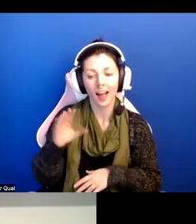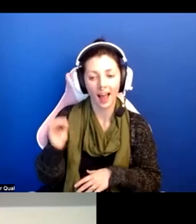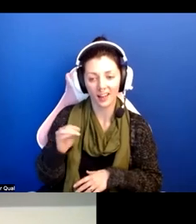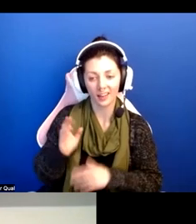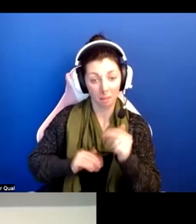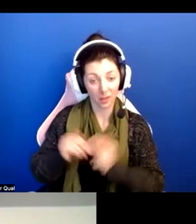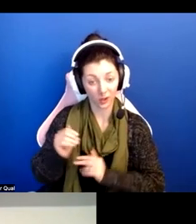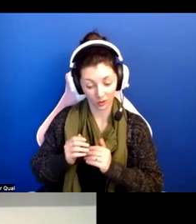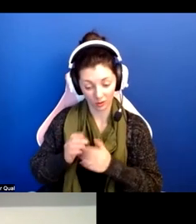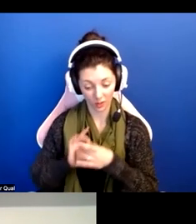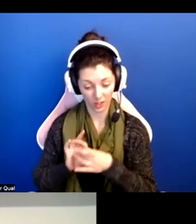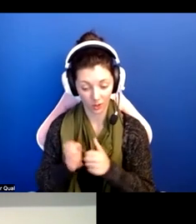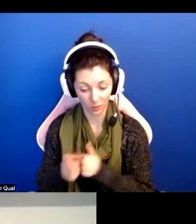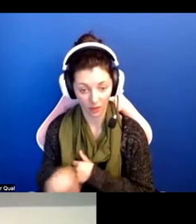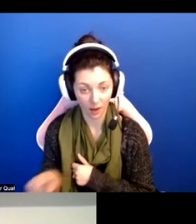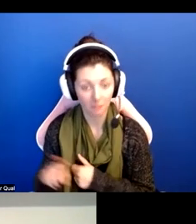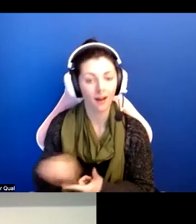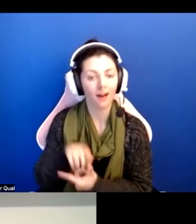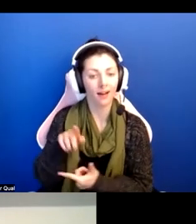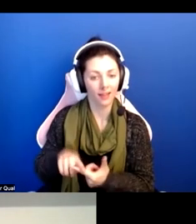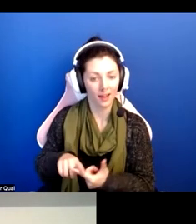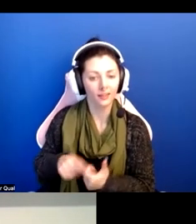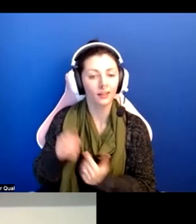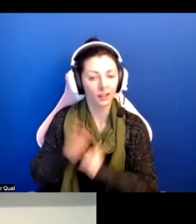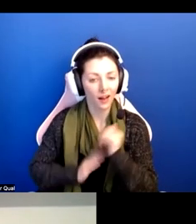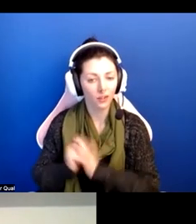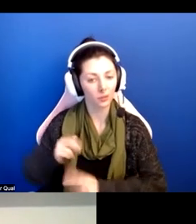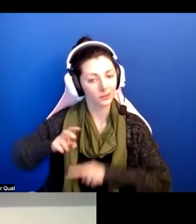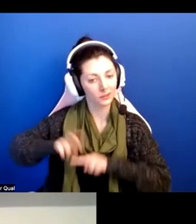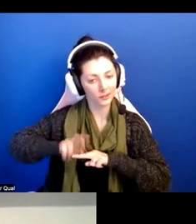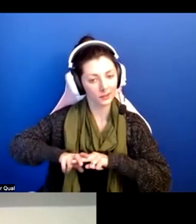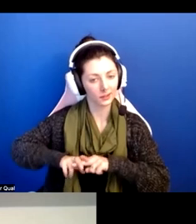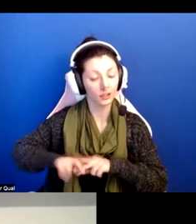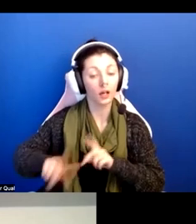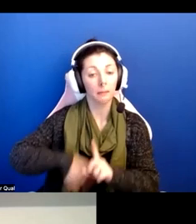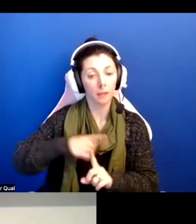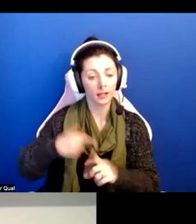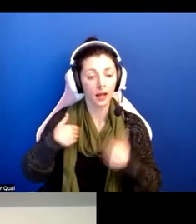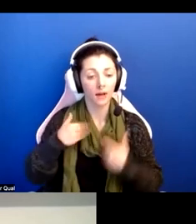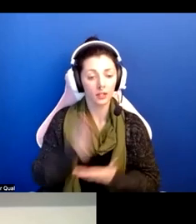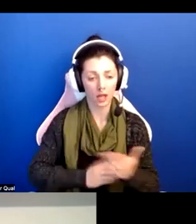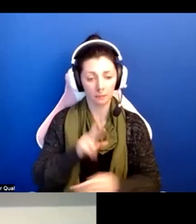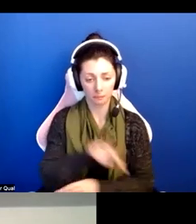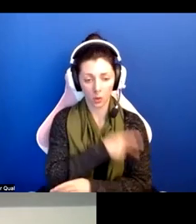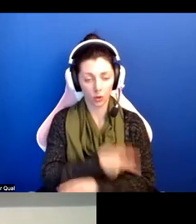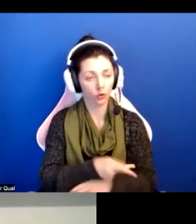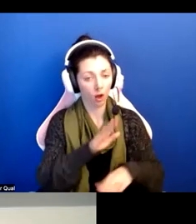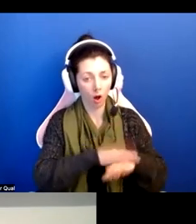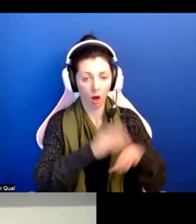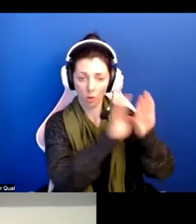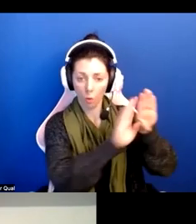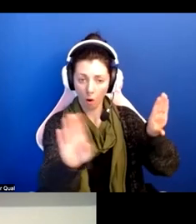there's really comfy seating, and so again it's like there's only some poetry on the walls that Finn and Lou